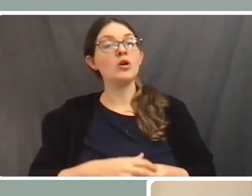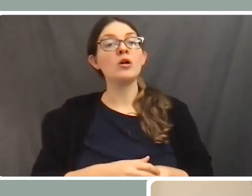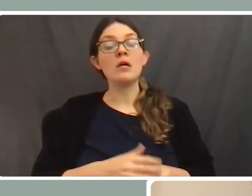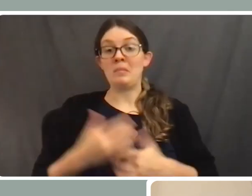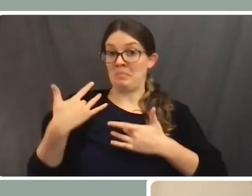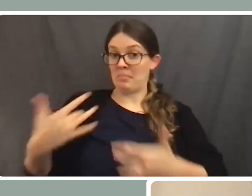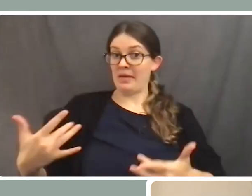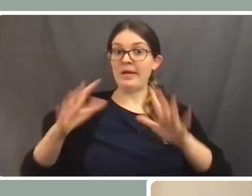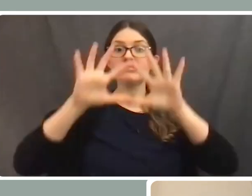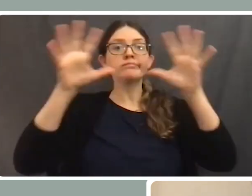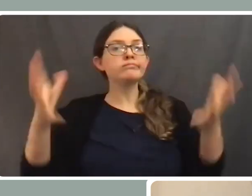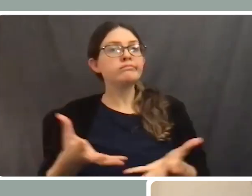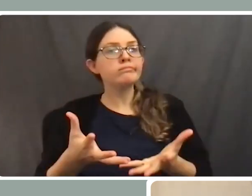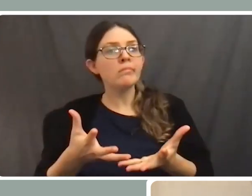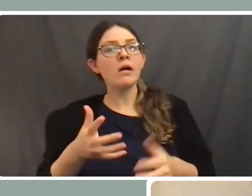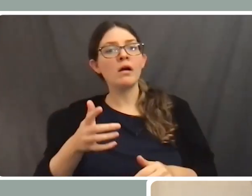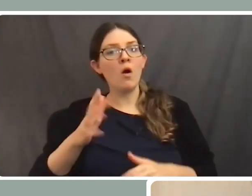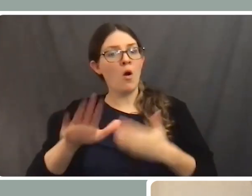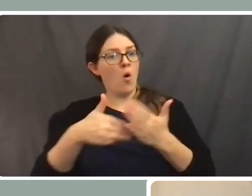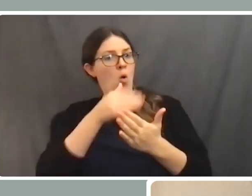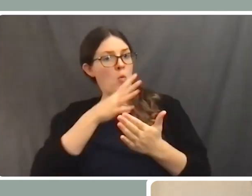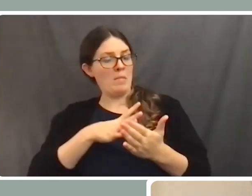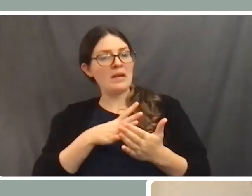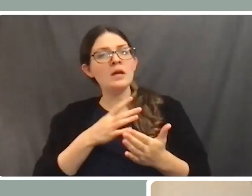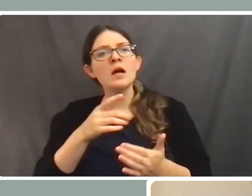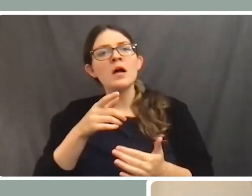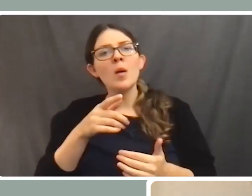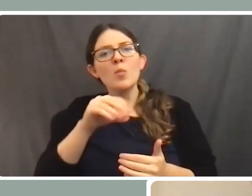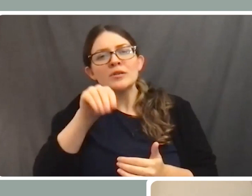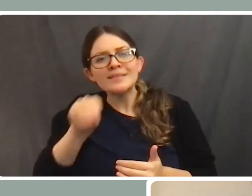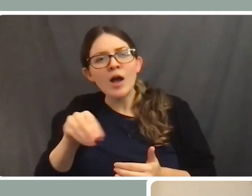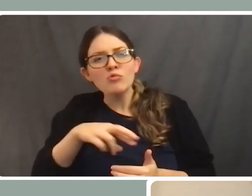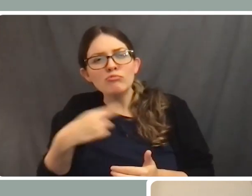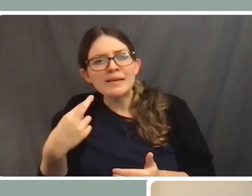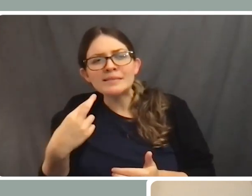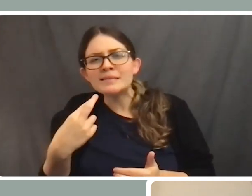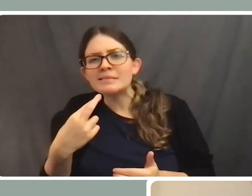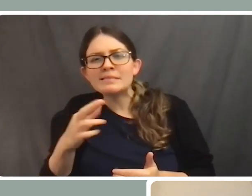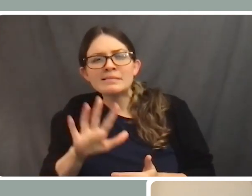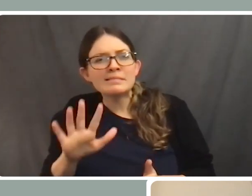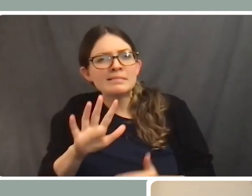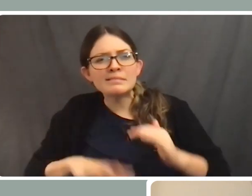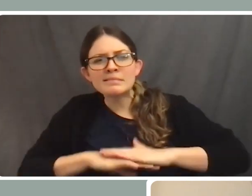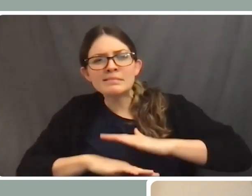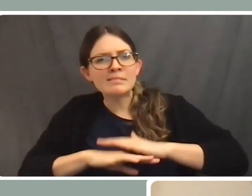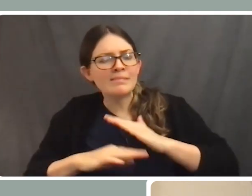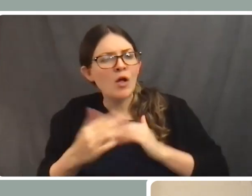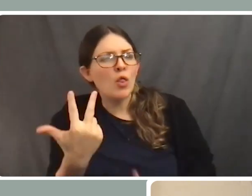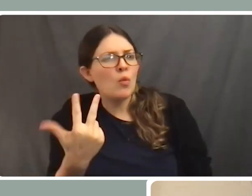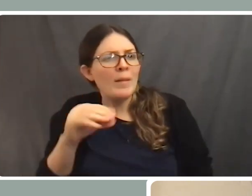population, there's something like a few percent risk. It's around at most probably a 3%